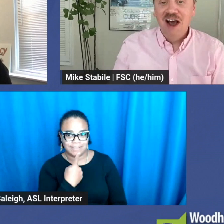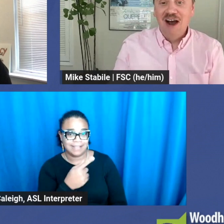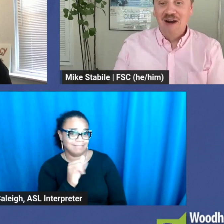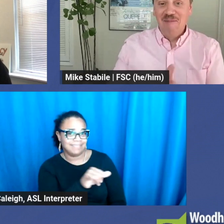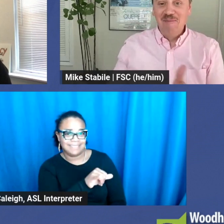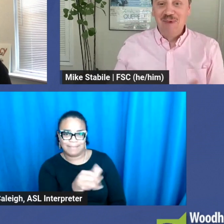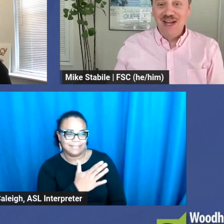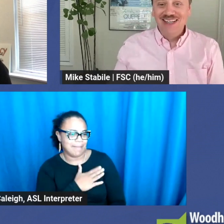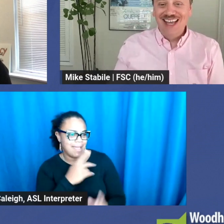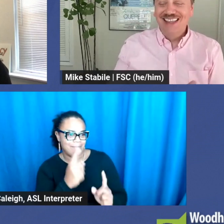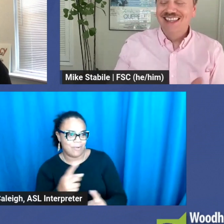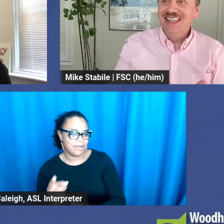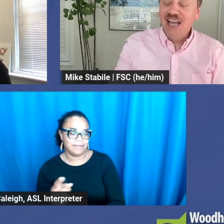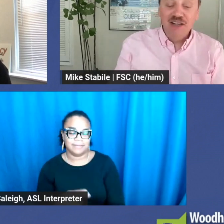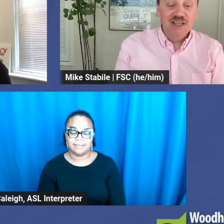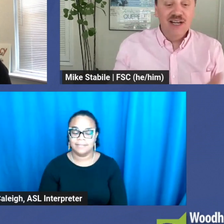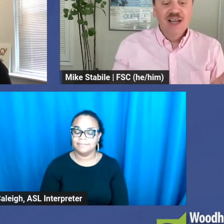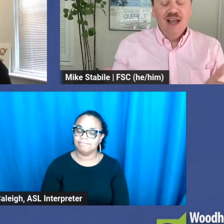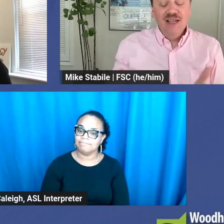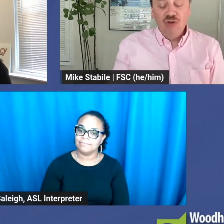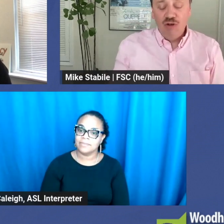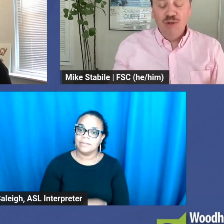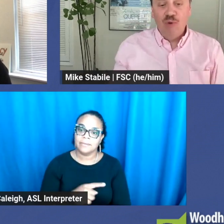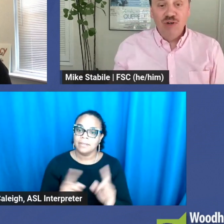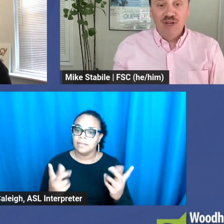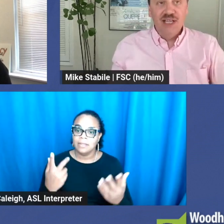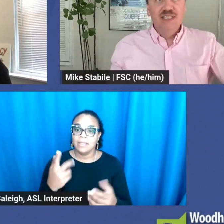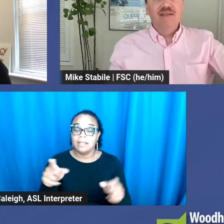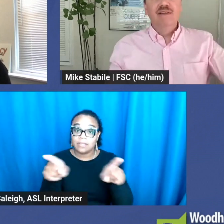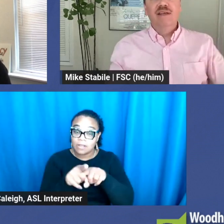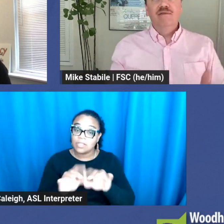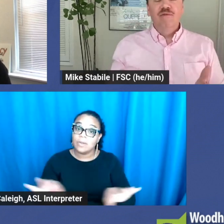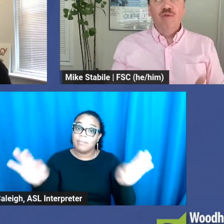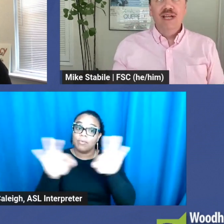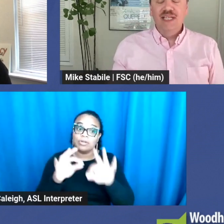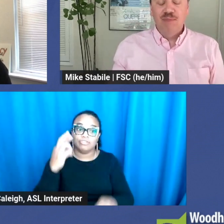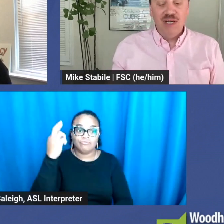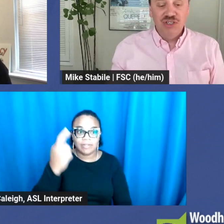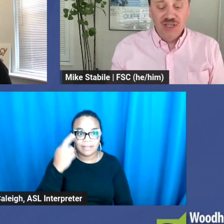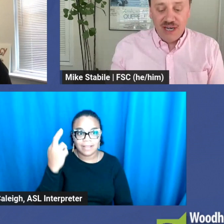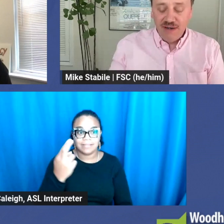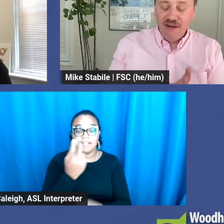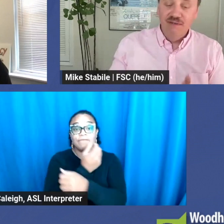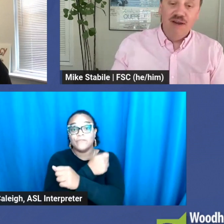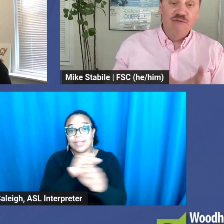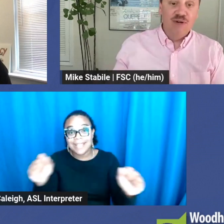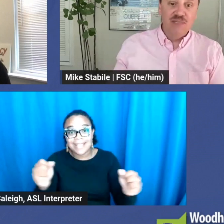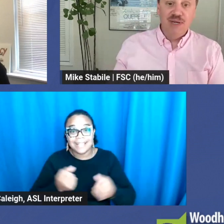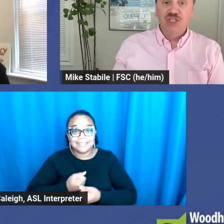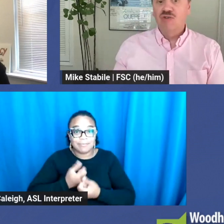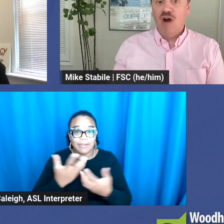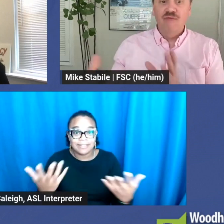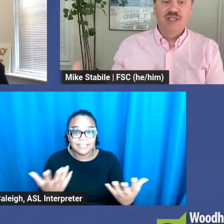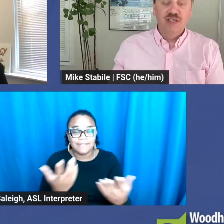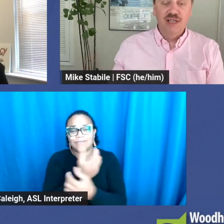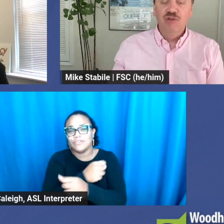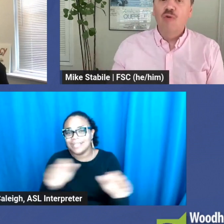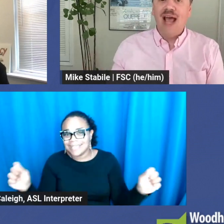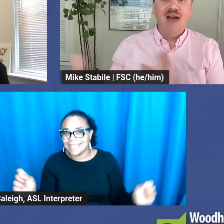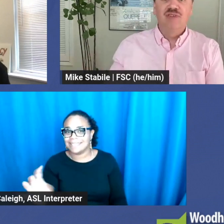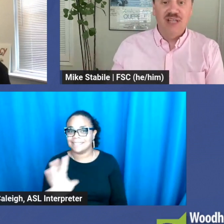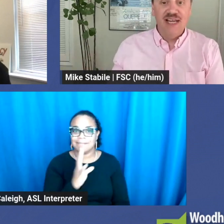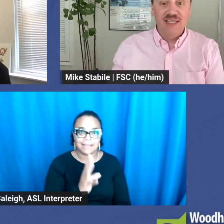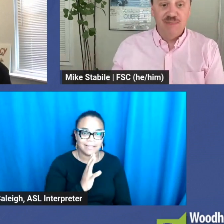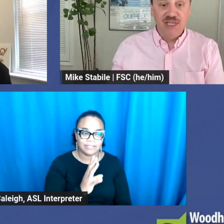points. But at the end of the day, it's also important to realize that free expression and free speech is often, you